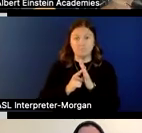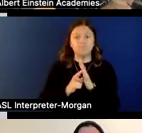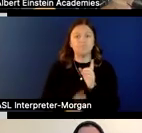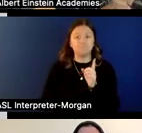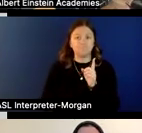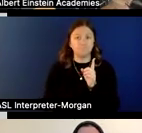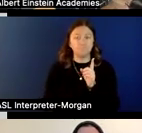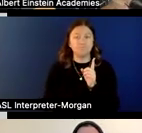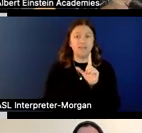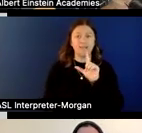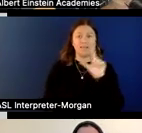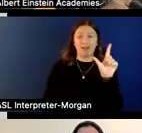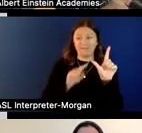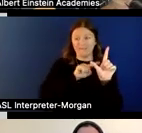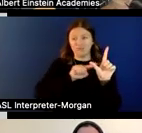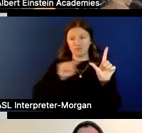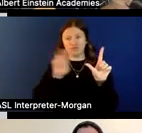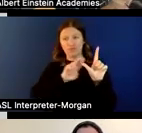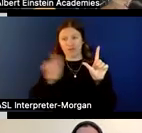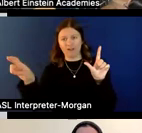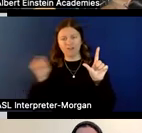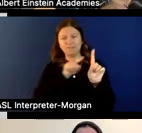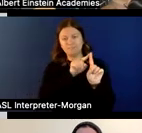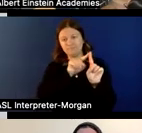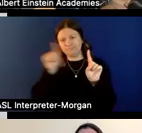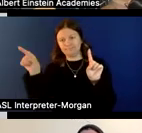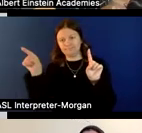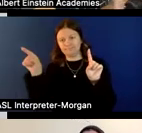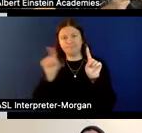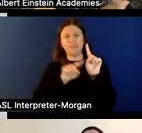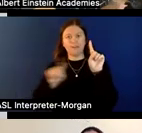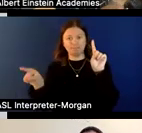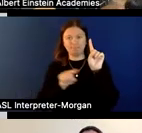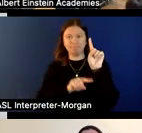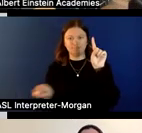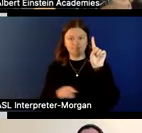left to right and do one row after the